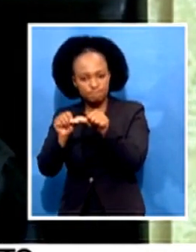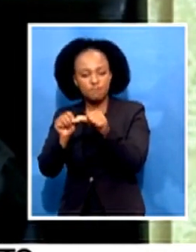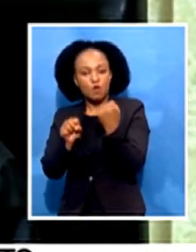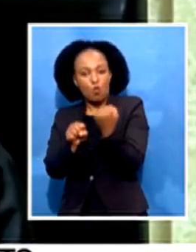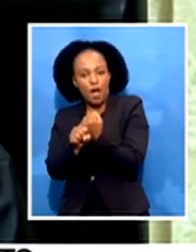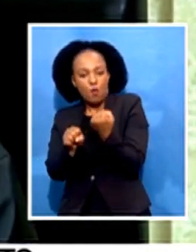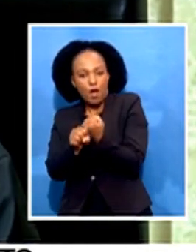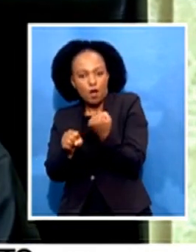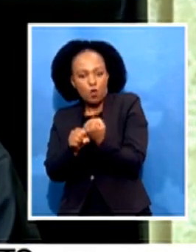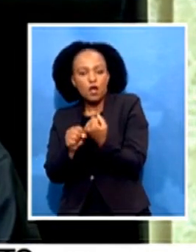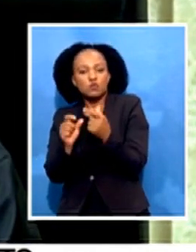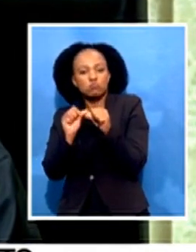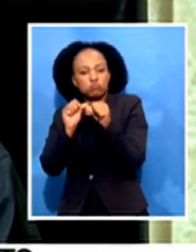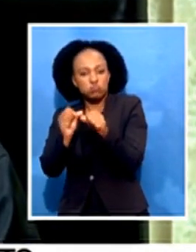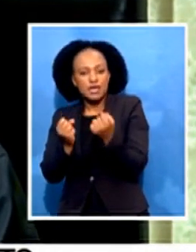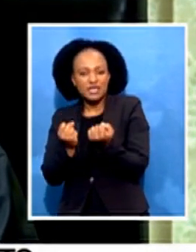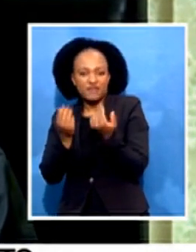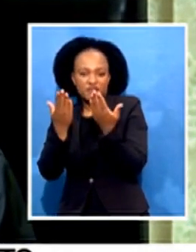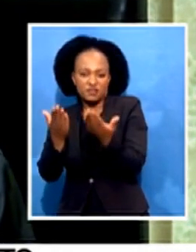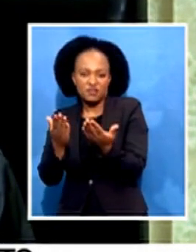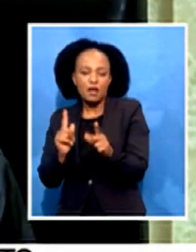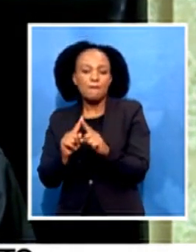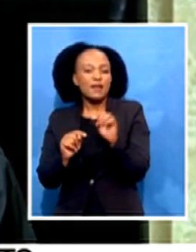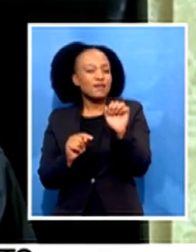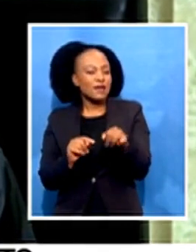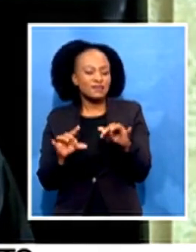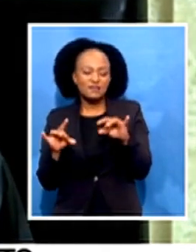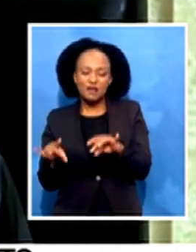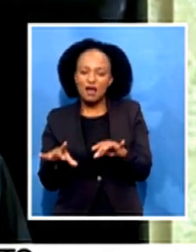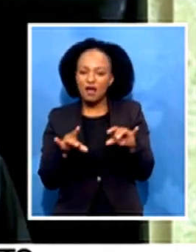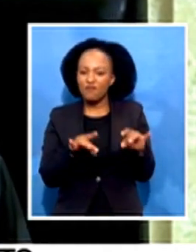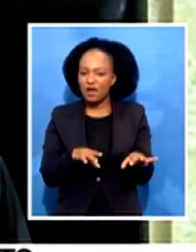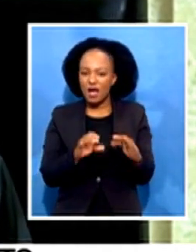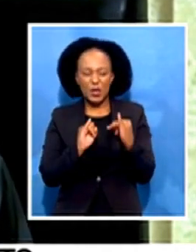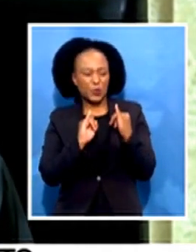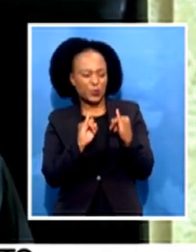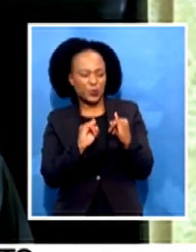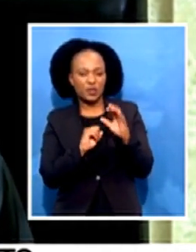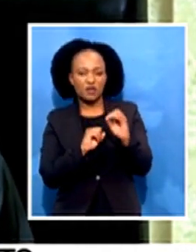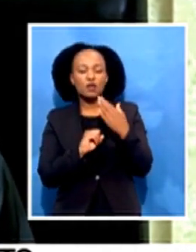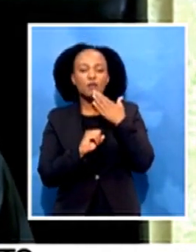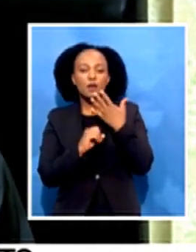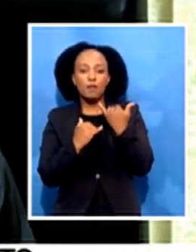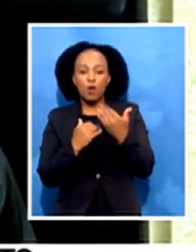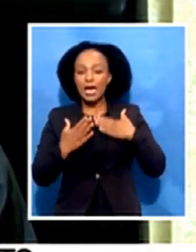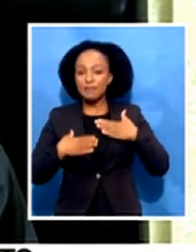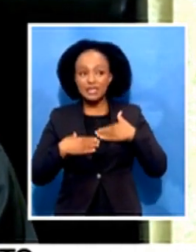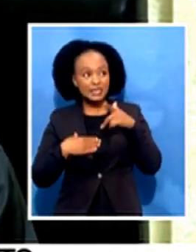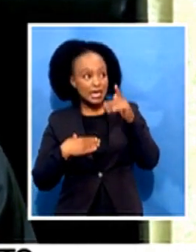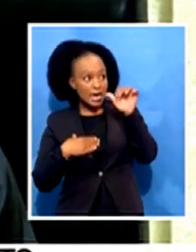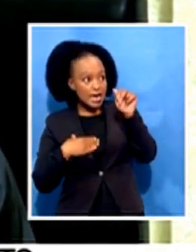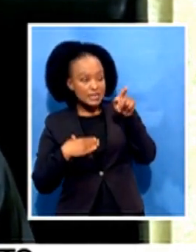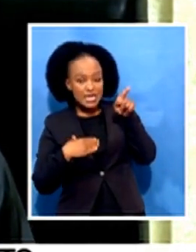they suffer from unwarranted attacks by the current administration. The failure to pay workers